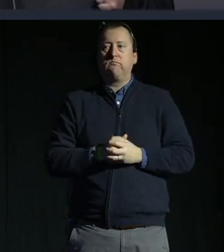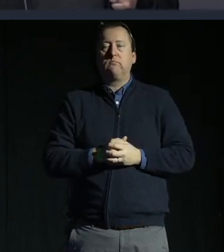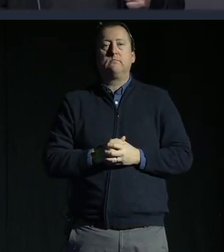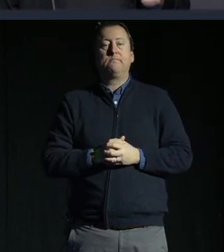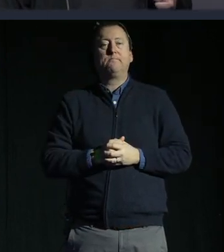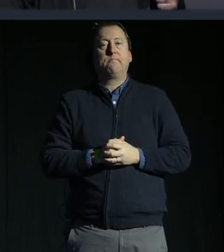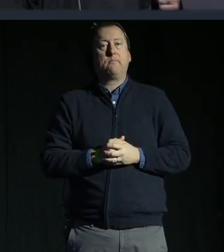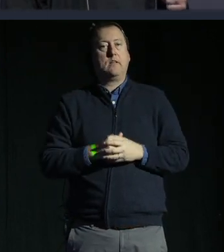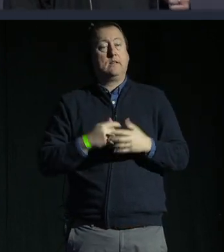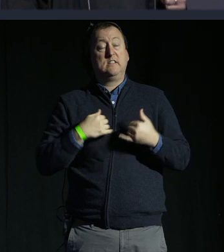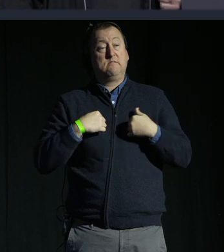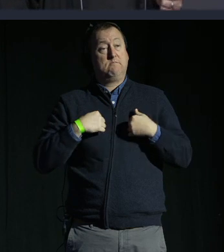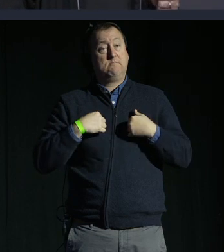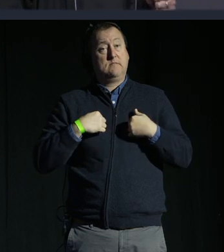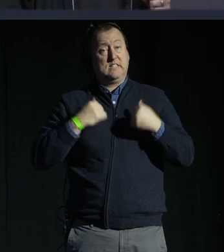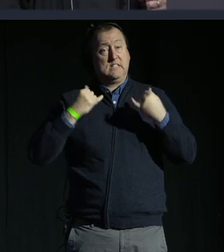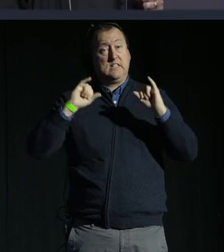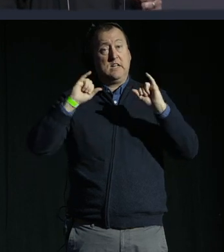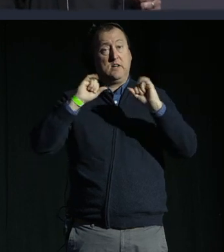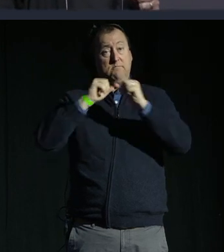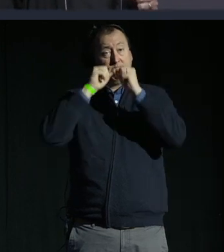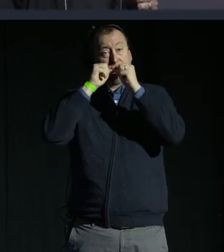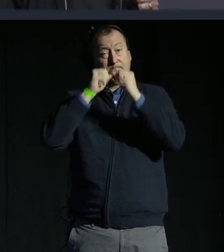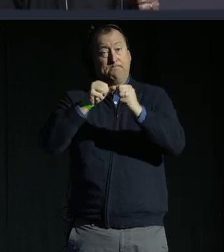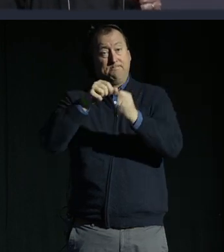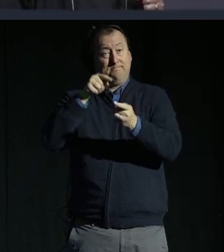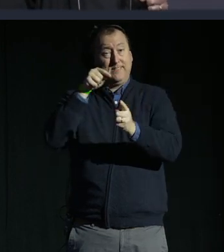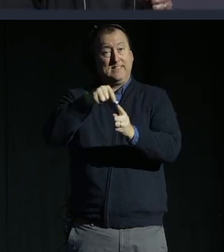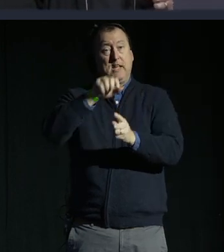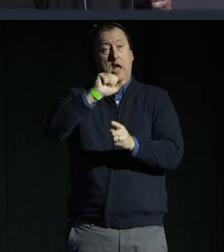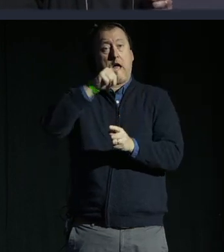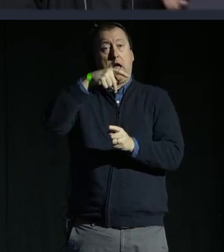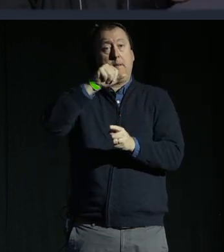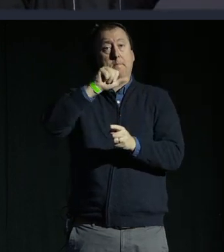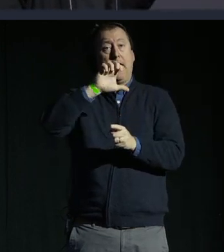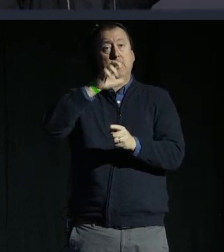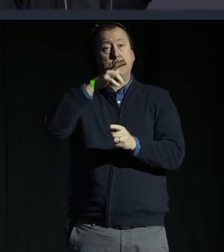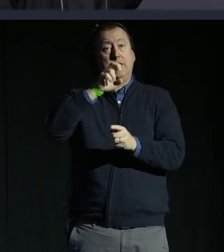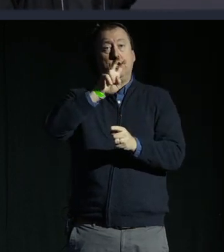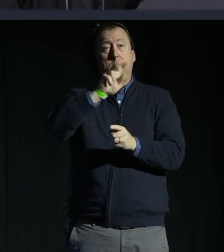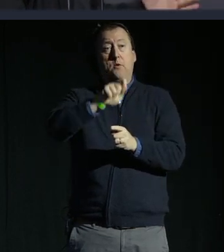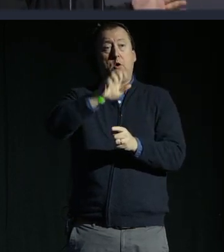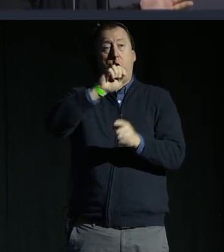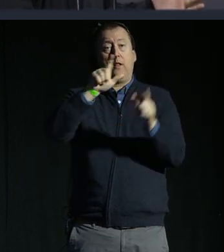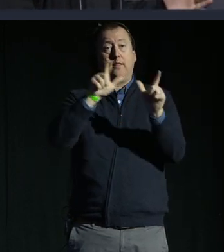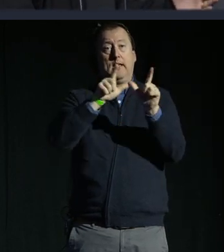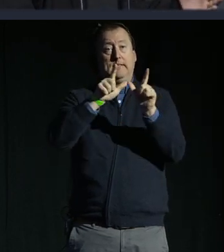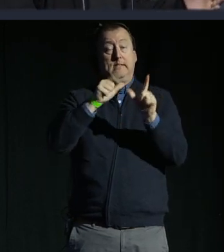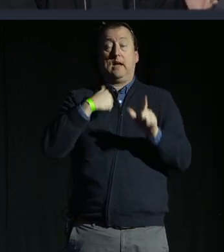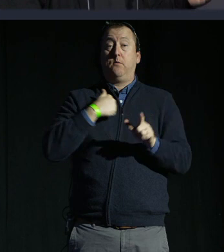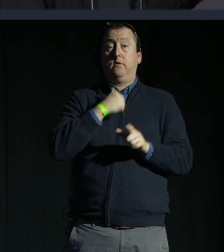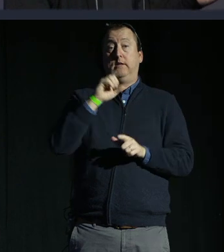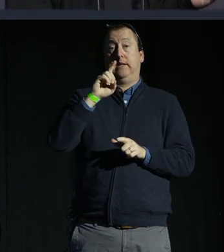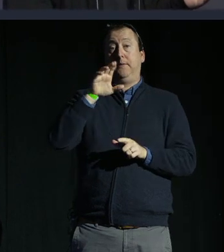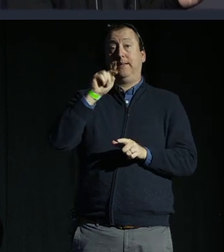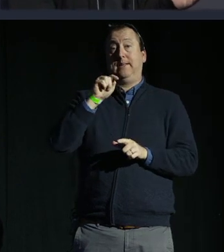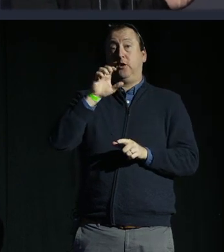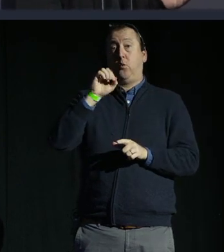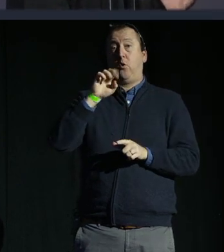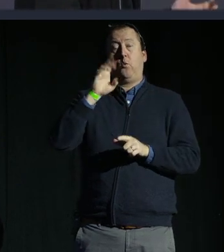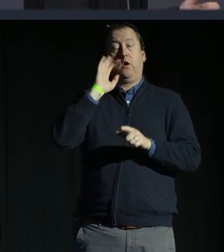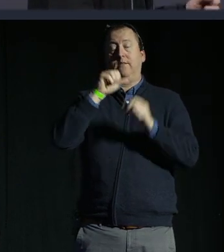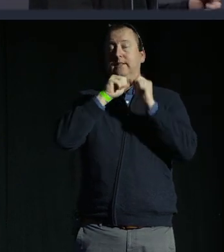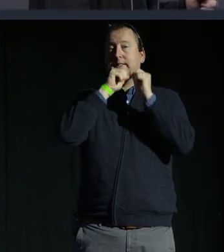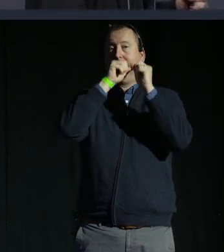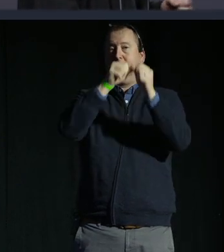I remain committed to the Apache 2.0 license. DBT Core will continue to be licensed under